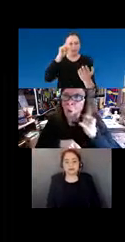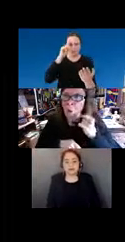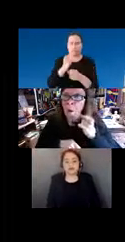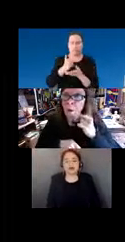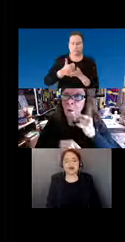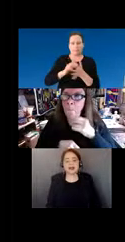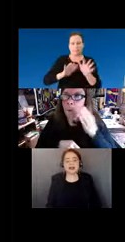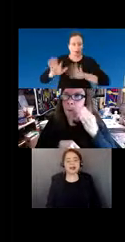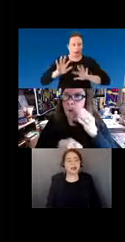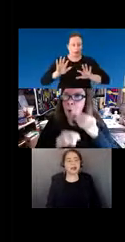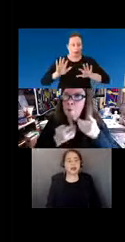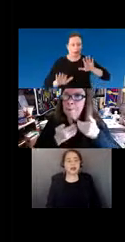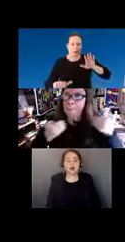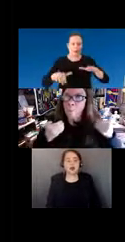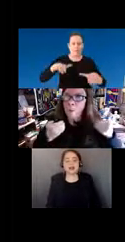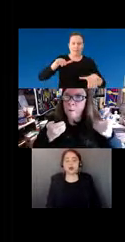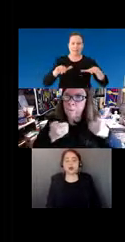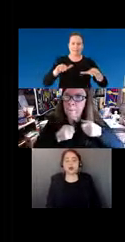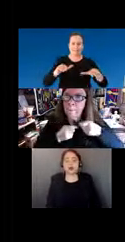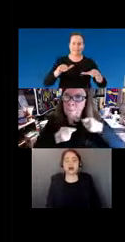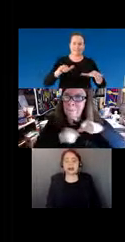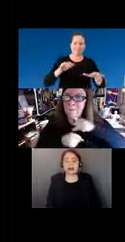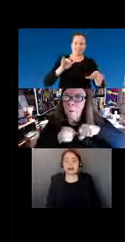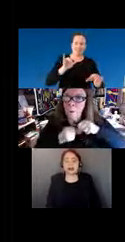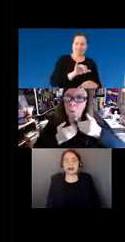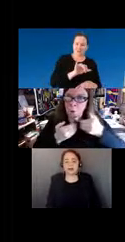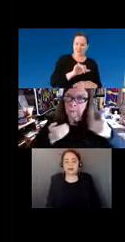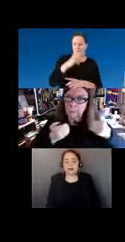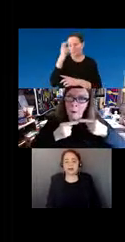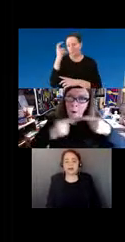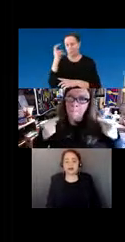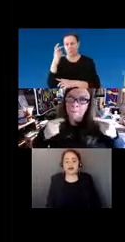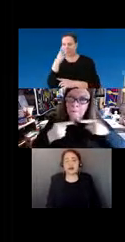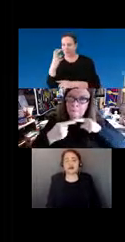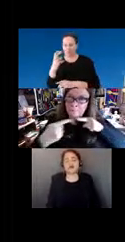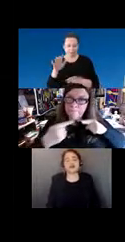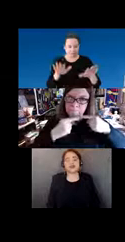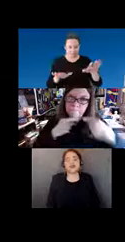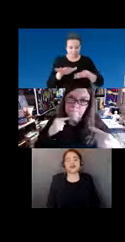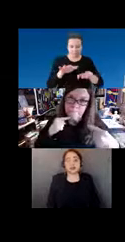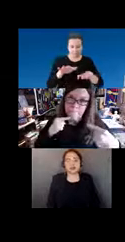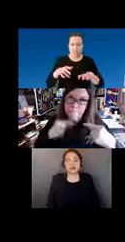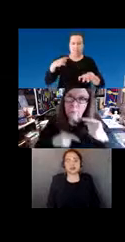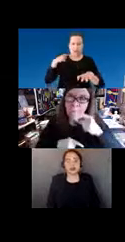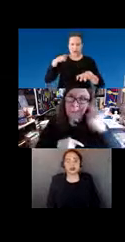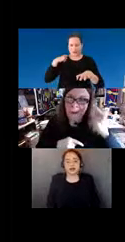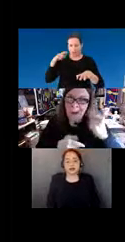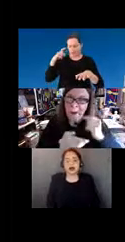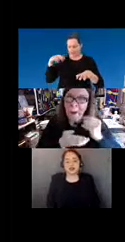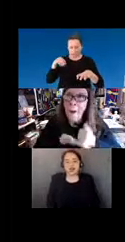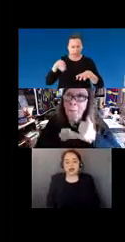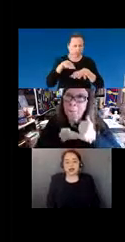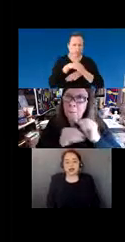It keeps a balance between the yellow, blue, and the black so that you're able to distinguish